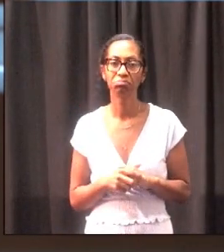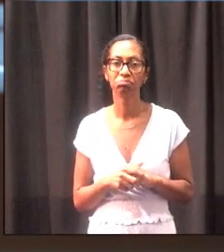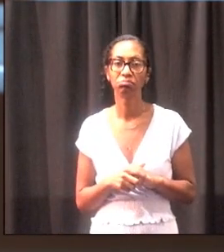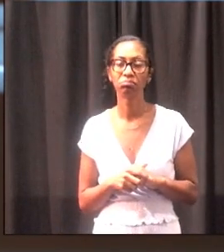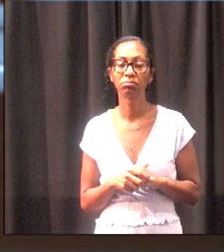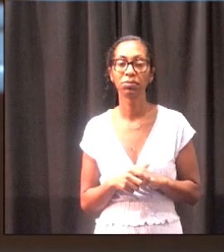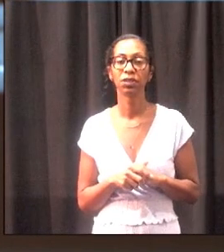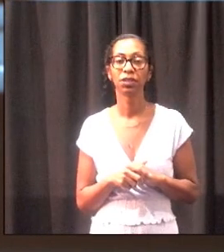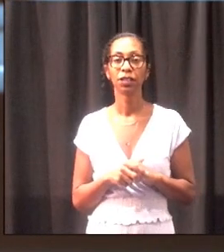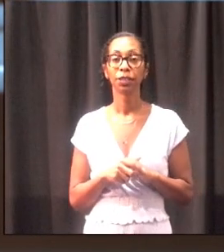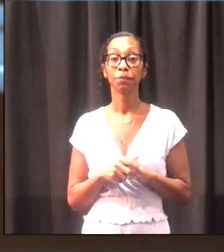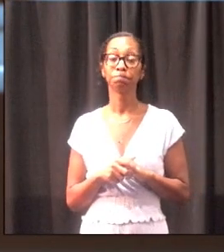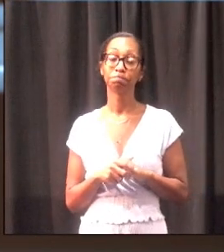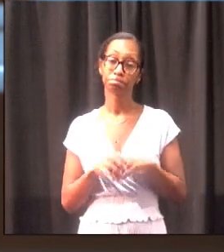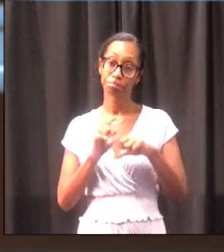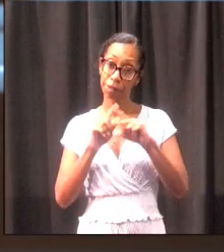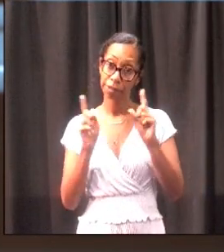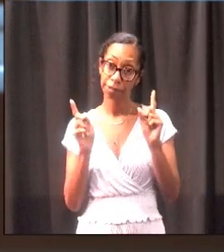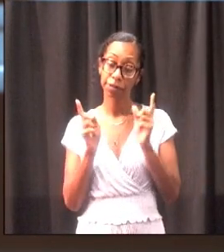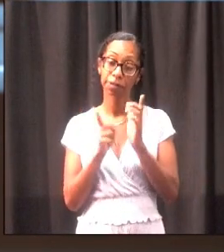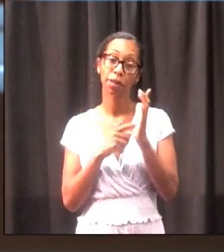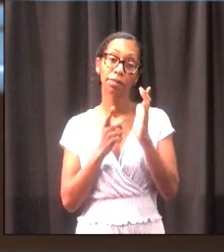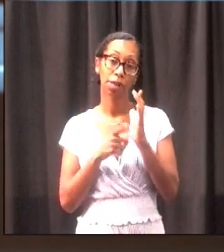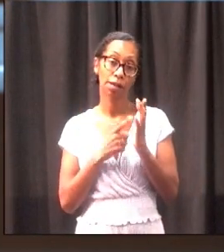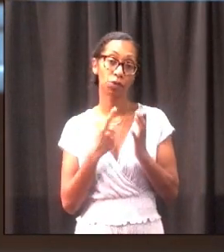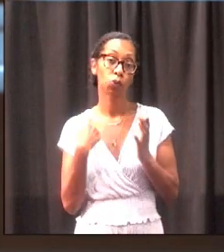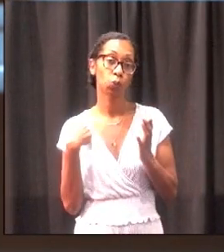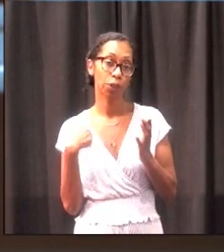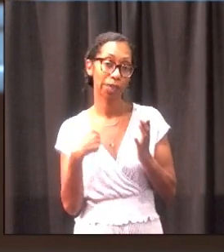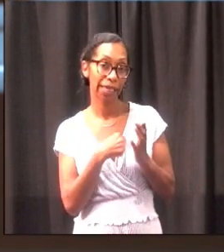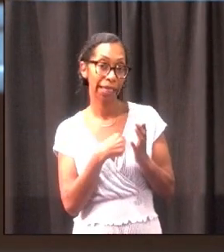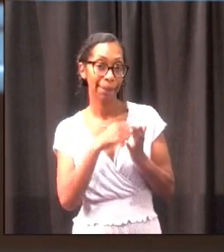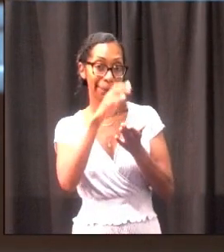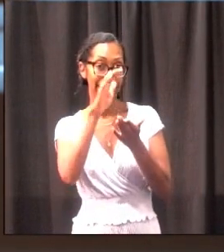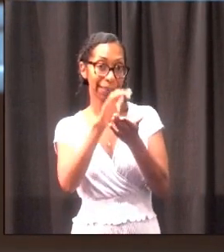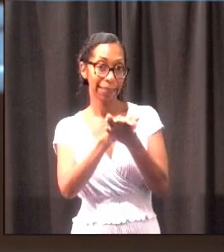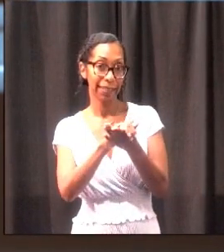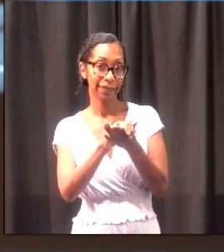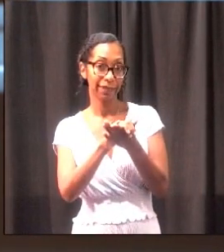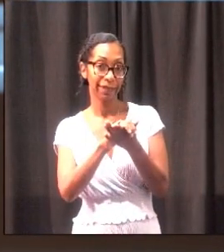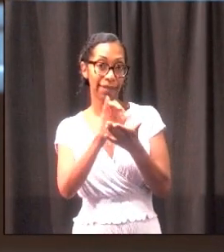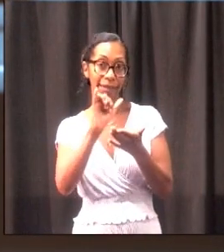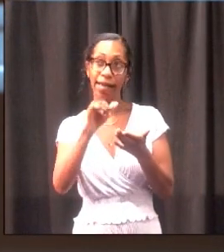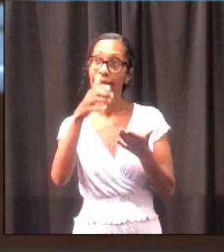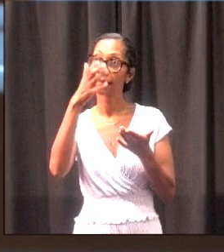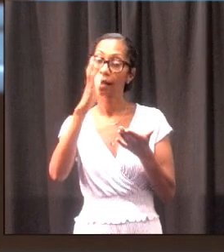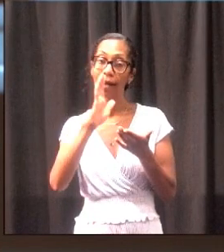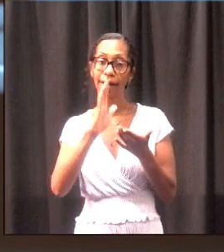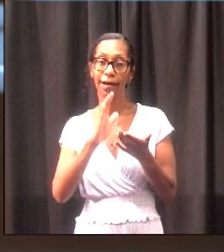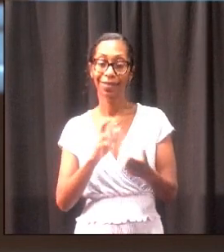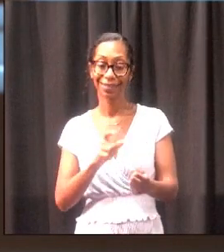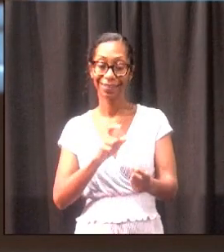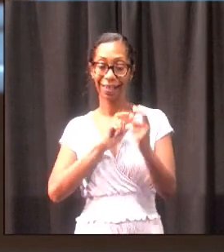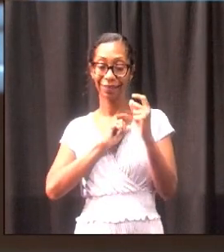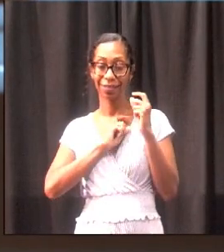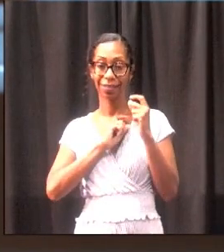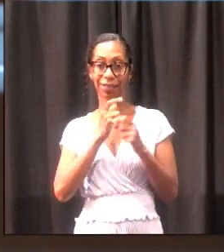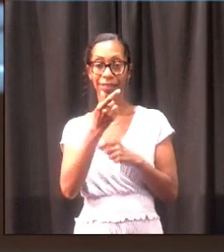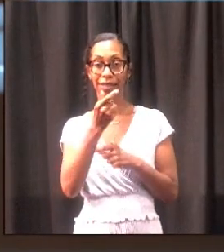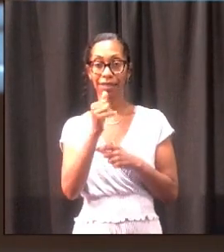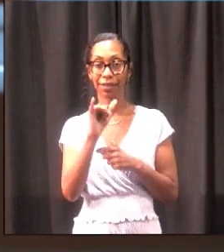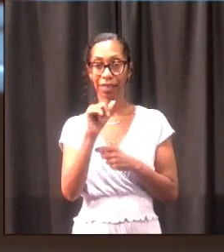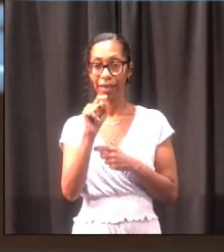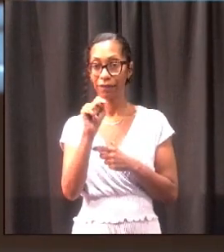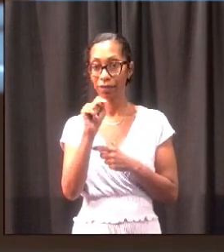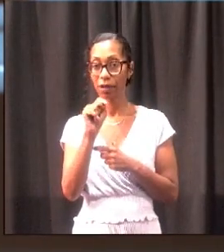See, the challenge is some of us think that the gift that God gives us, listen now, when we